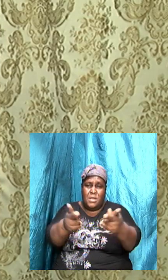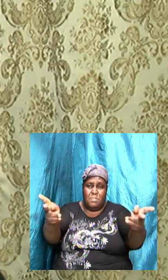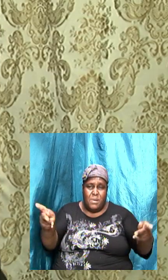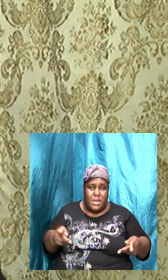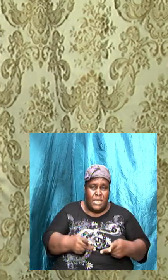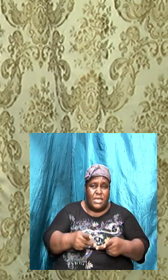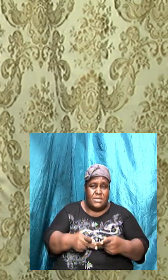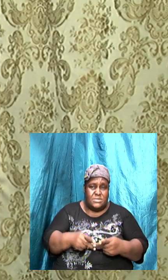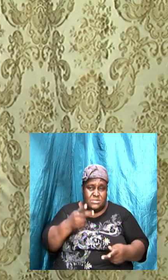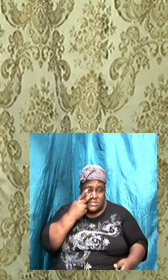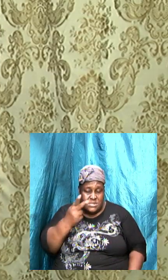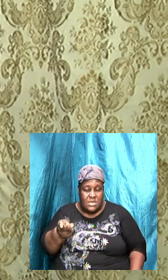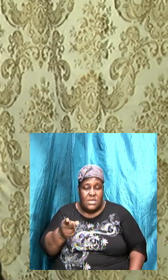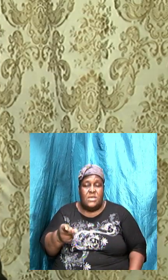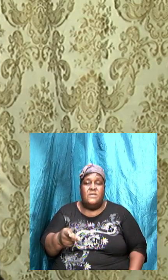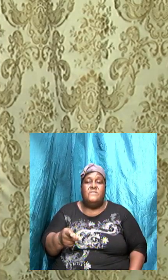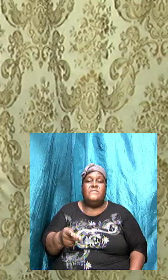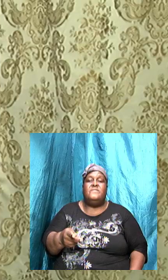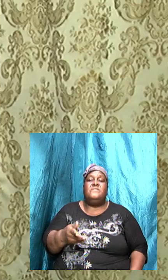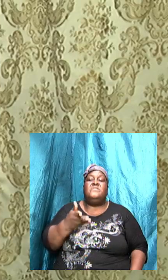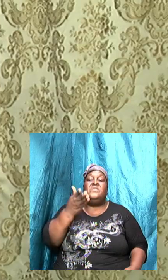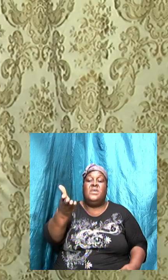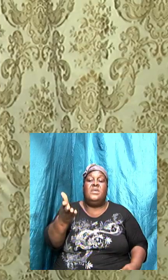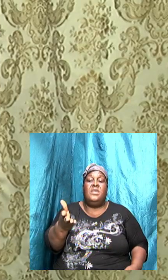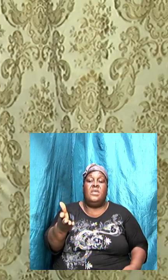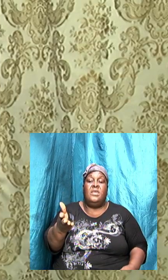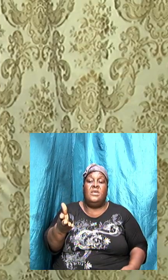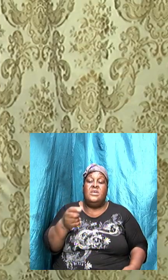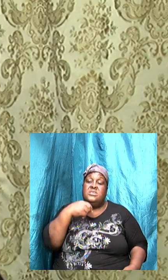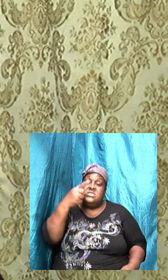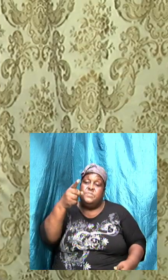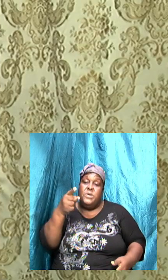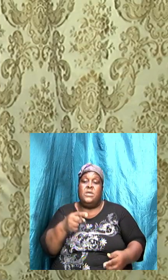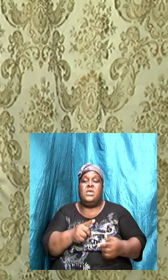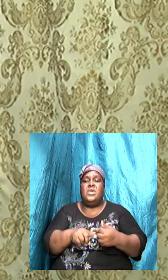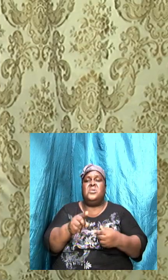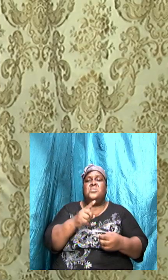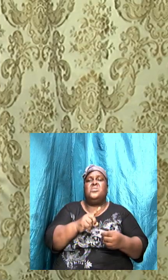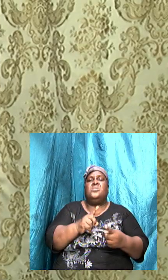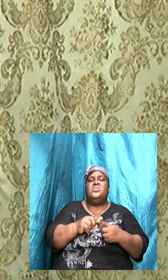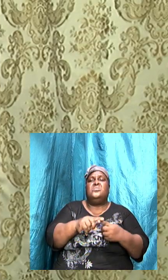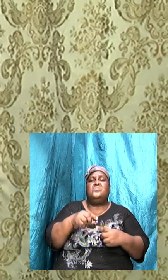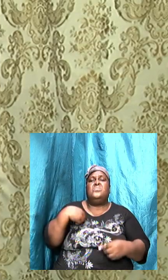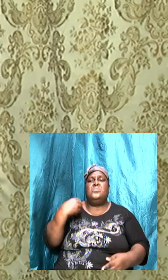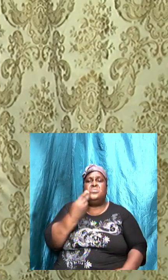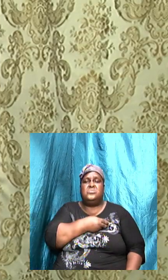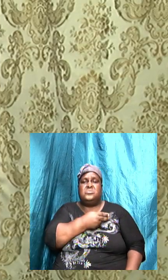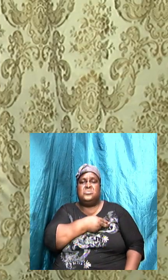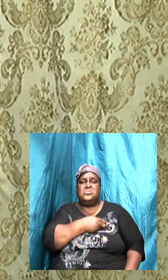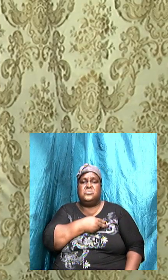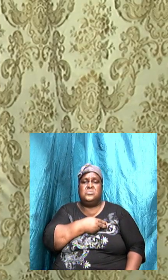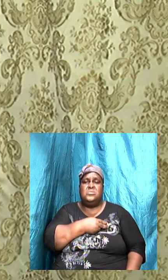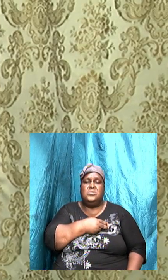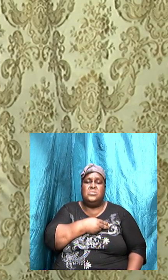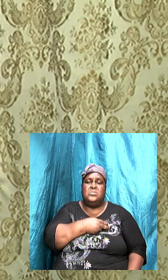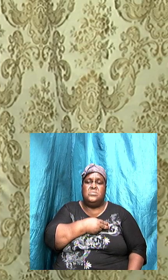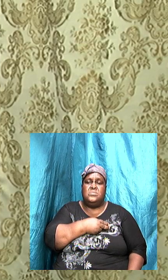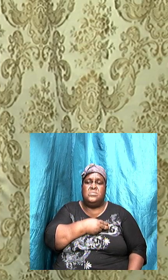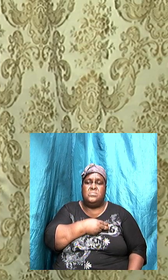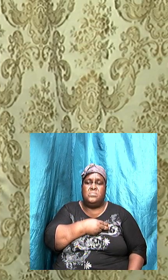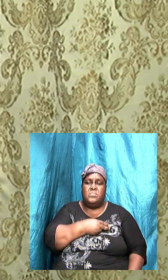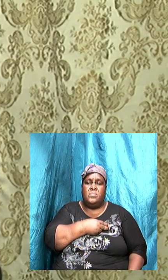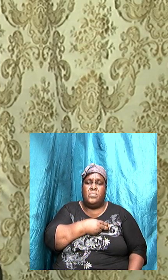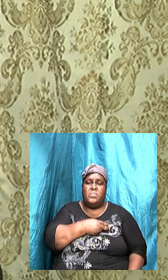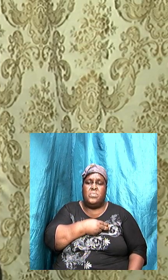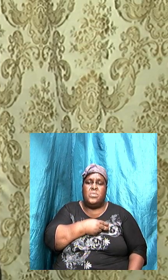they apply to us, because again, in Pergamos, there are lessons to be learned there. We